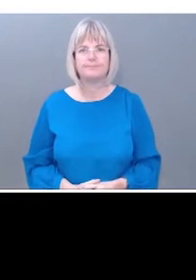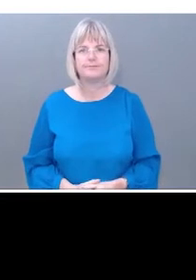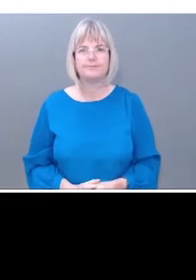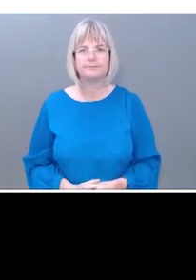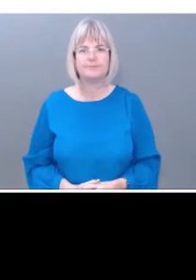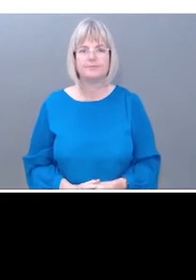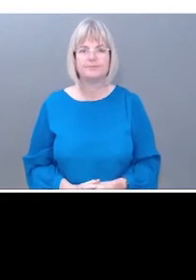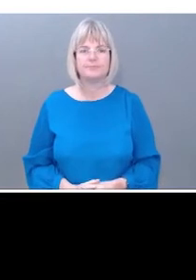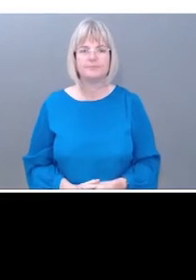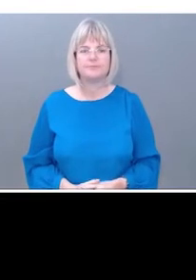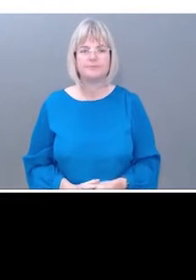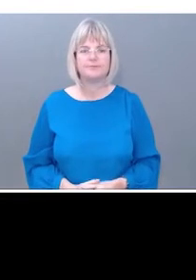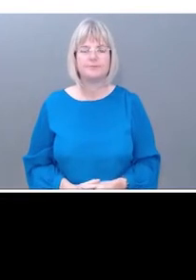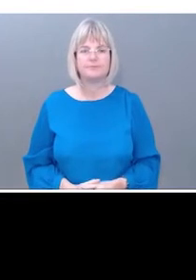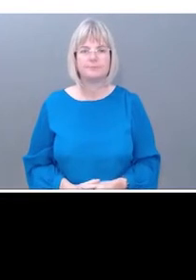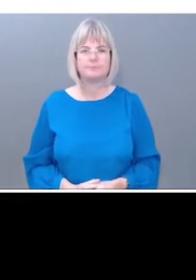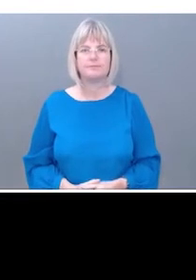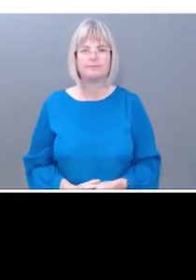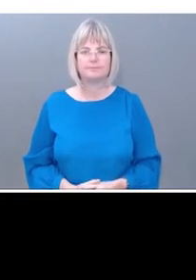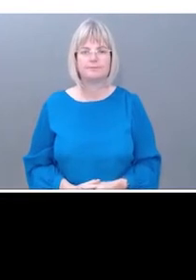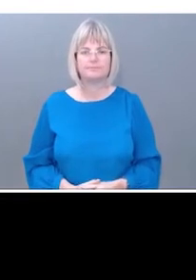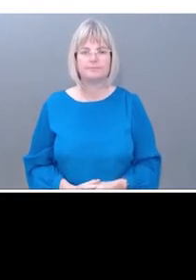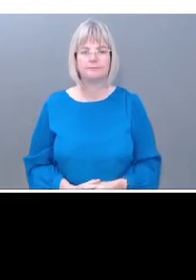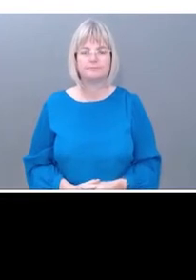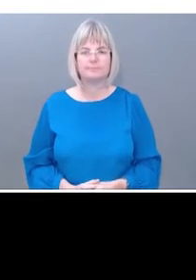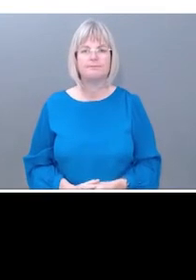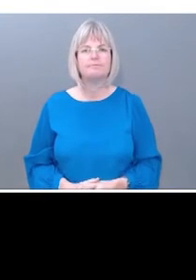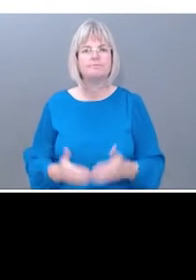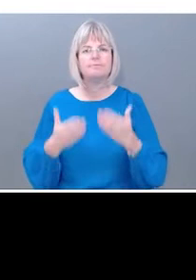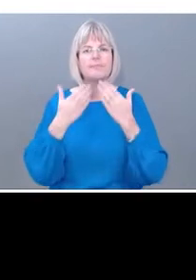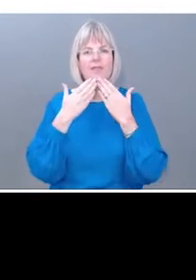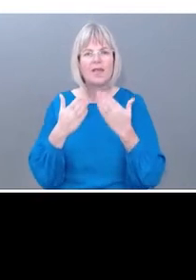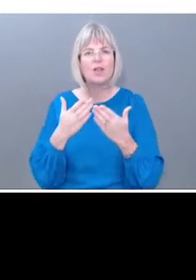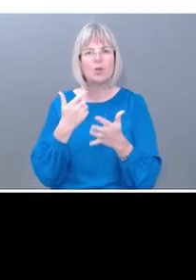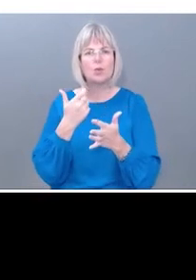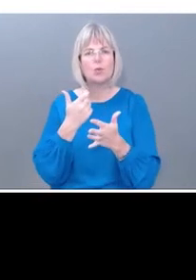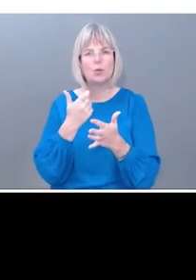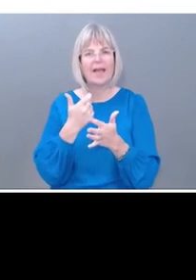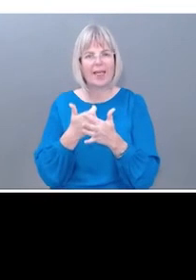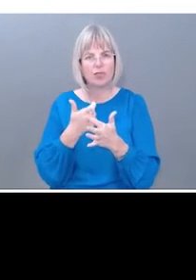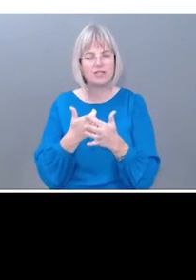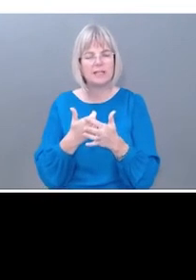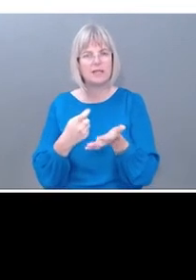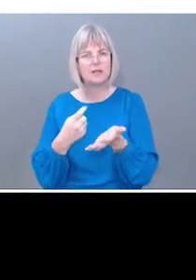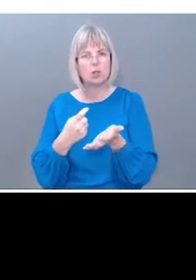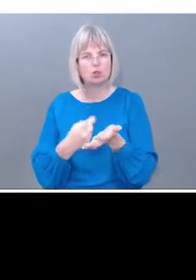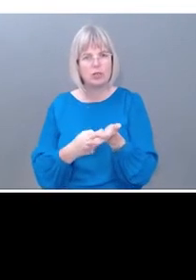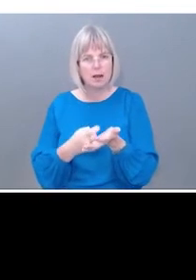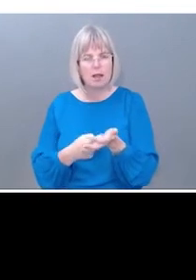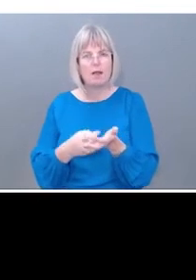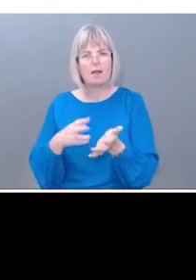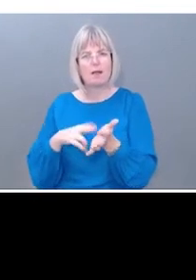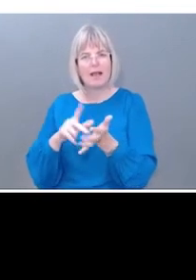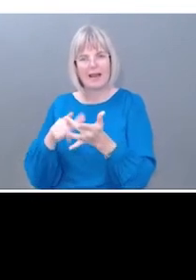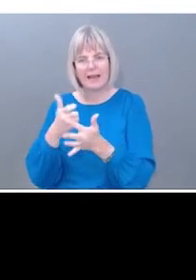Thank you. And thank you to Catherine, Rena, Nick and Amel there for talking about some of the initiatives they are doing. And I just